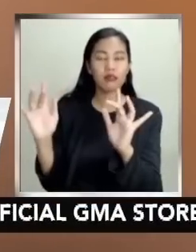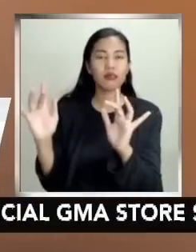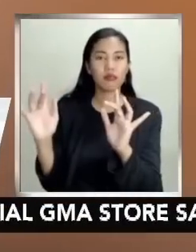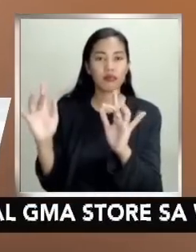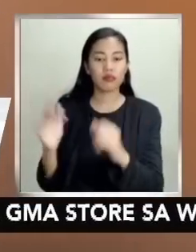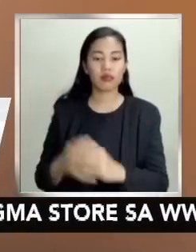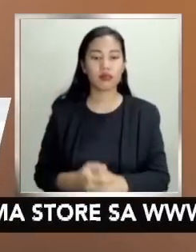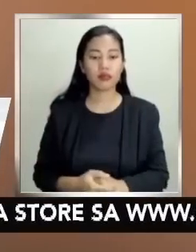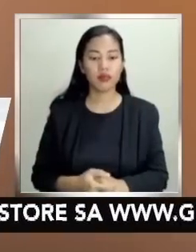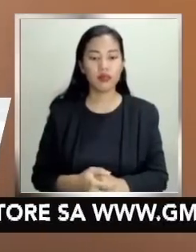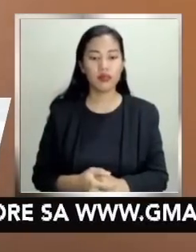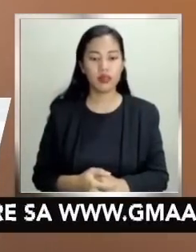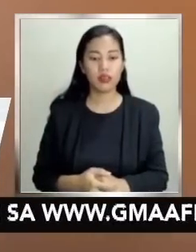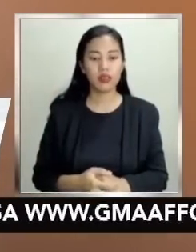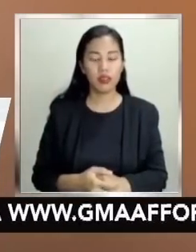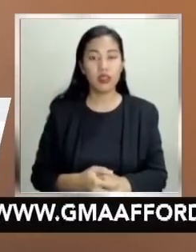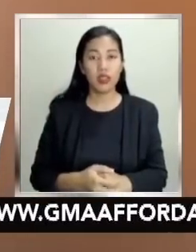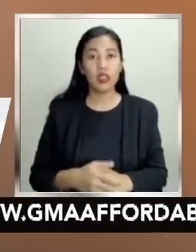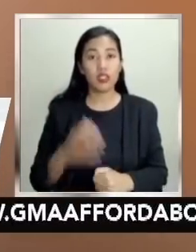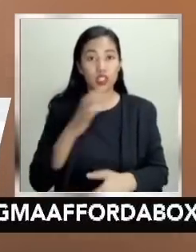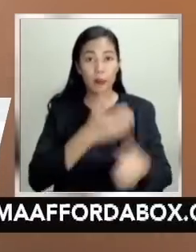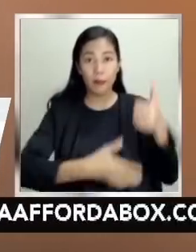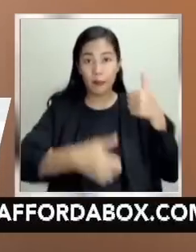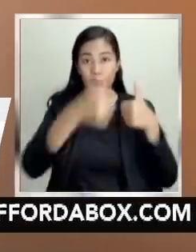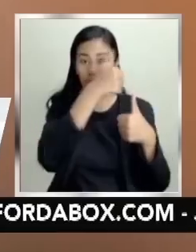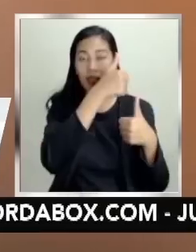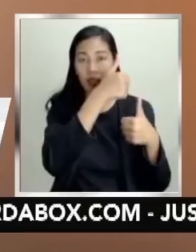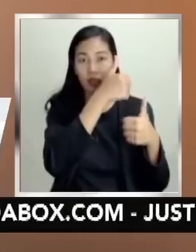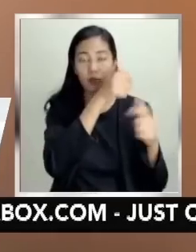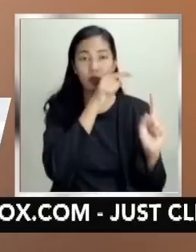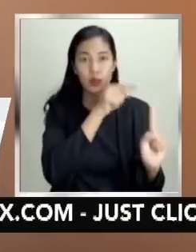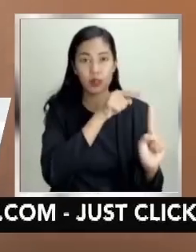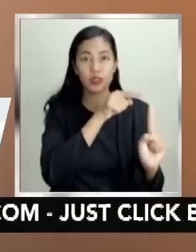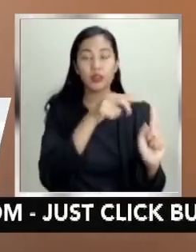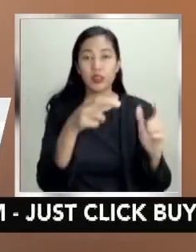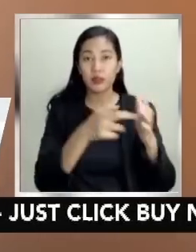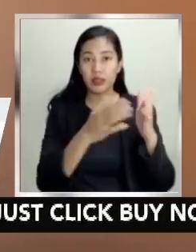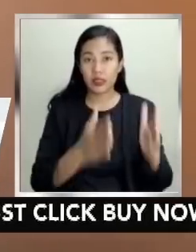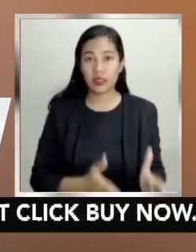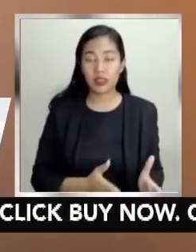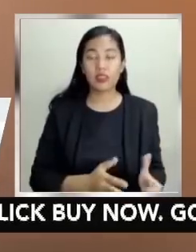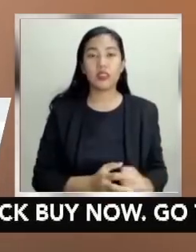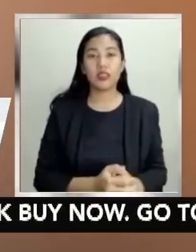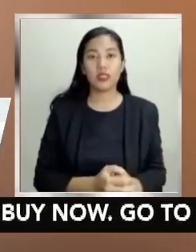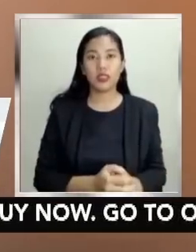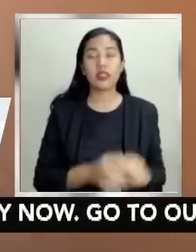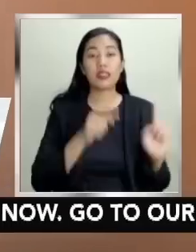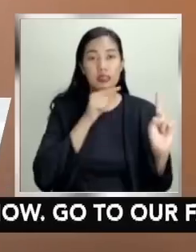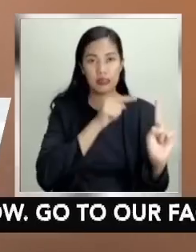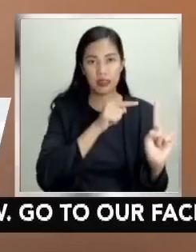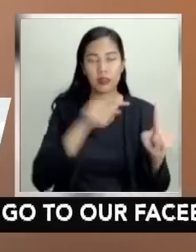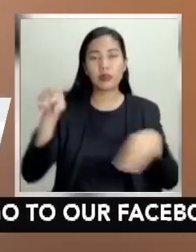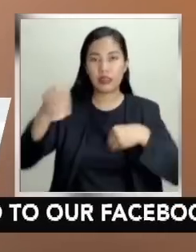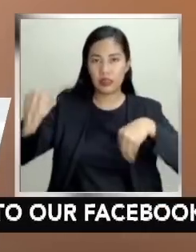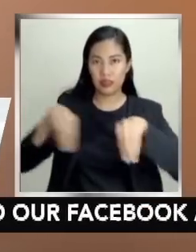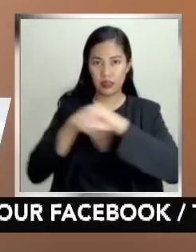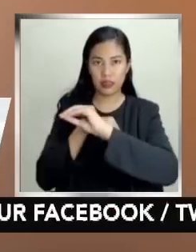happens to be represented by Senior Yusek, will become OIC. That is a